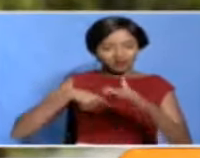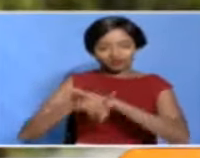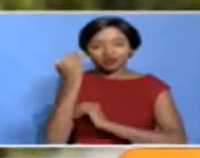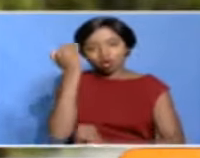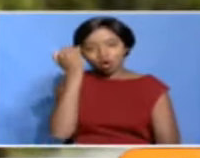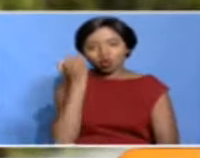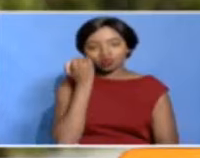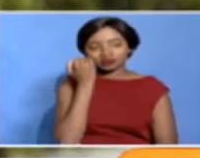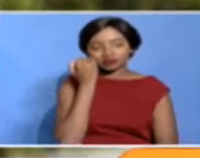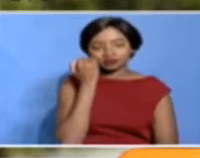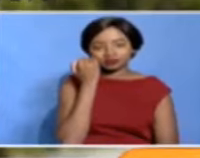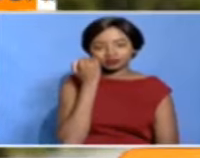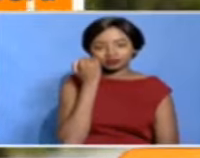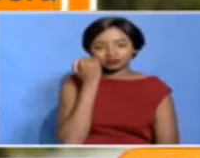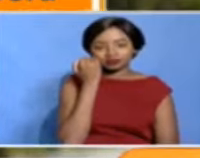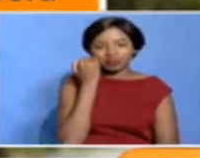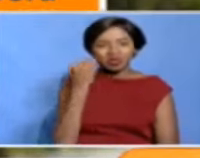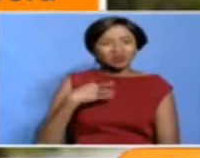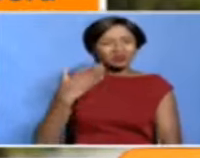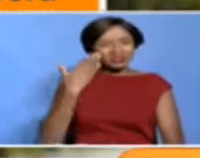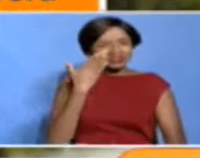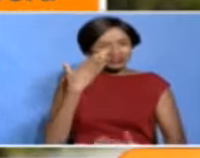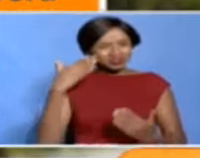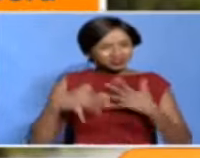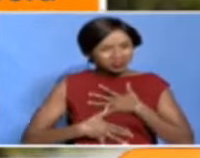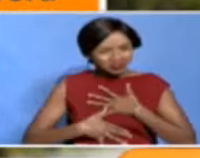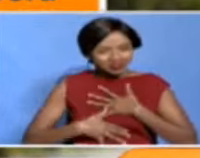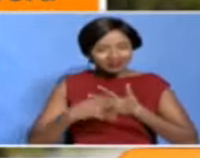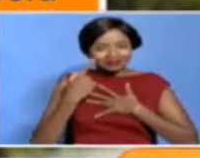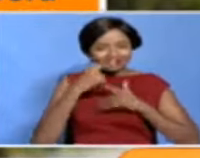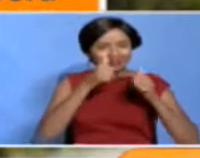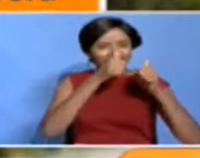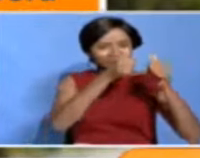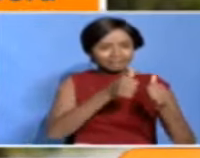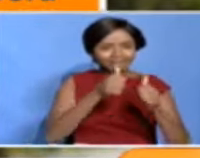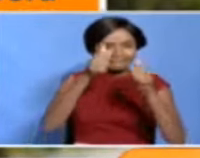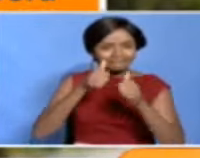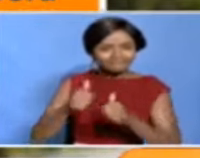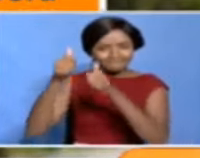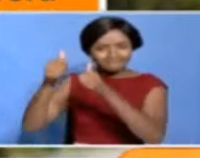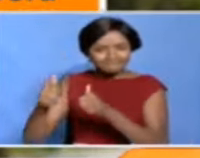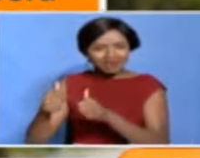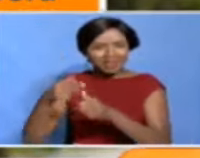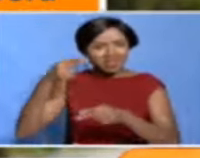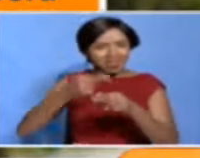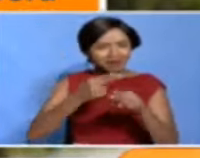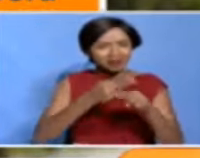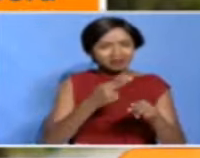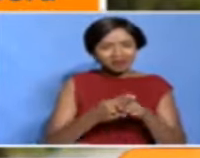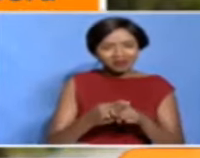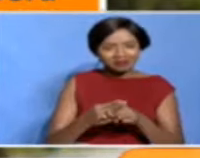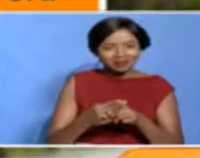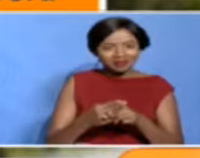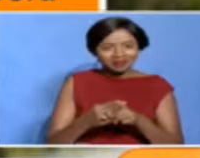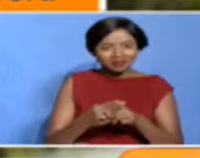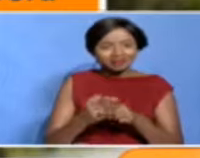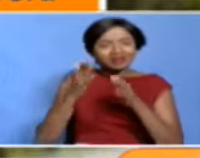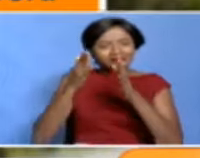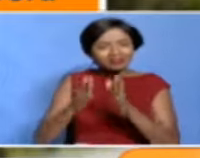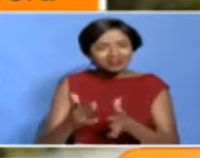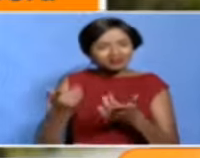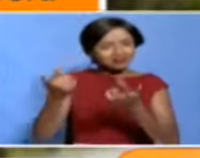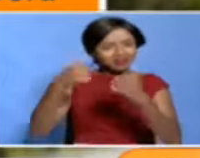wanted. Hata wenyewe wamestuka. Mkubwa antitera akakuja akasema mimi hata sijui. Ilienda